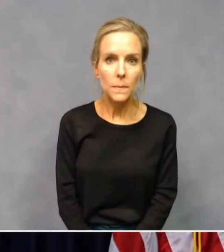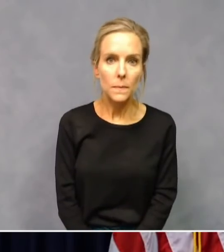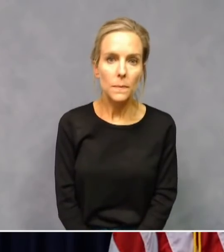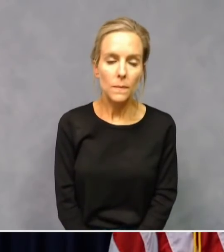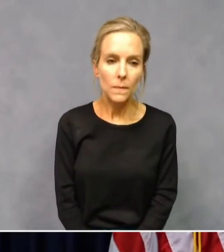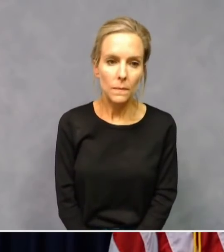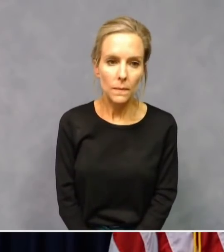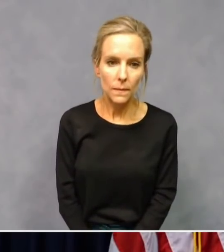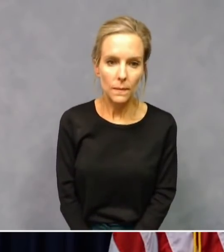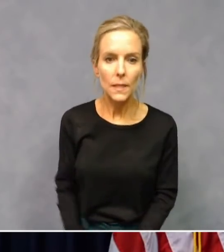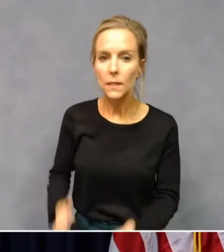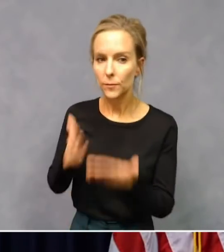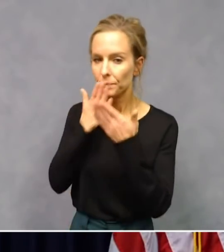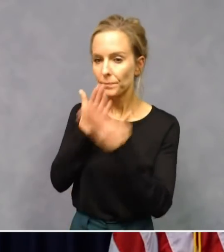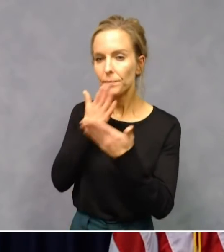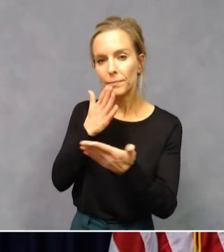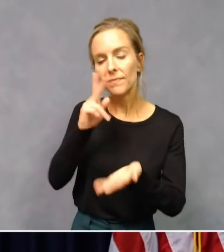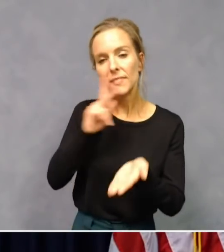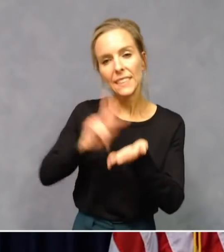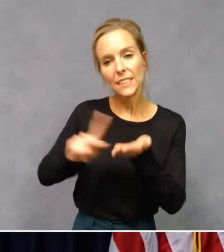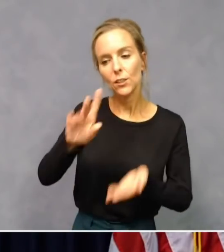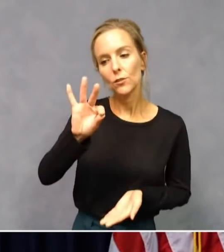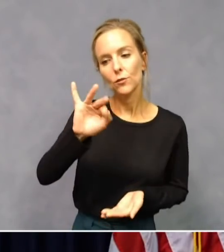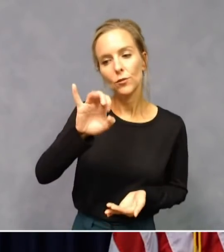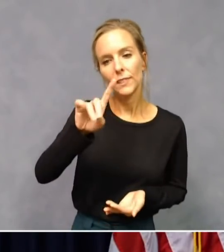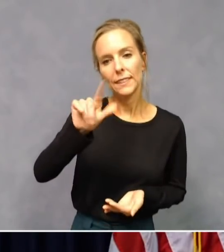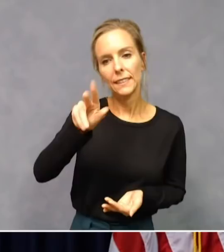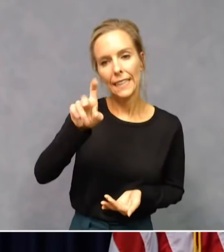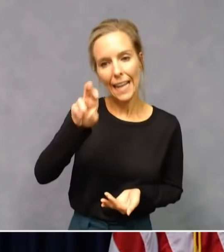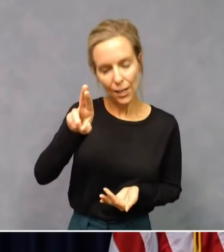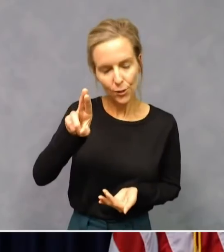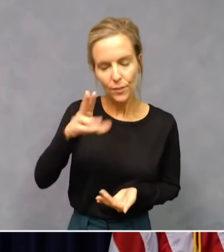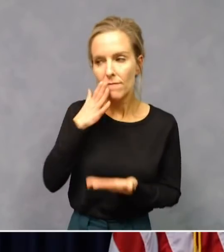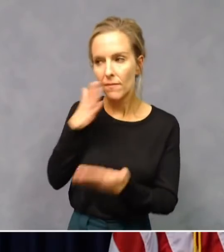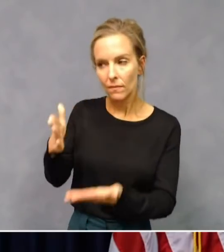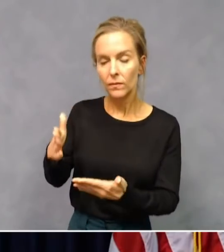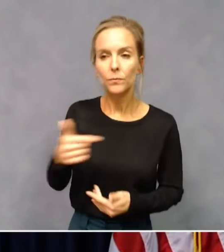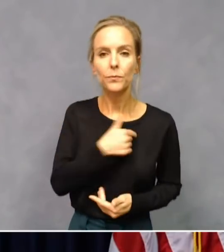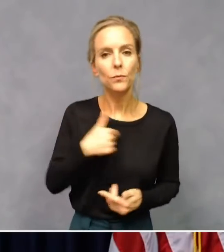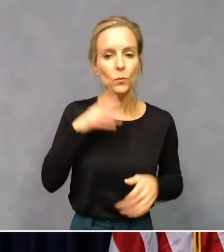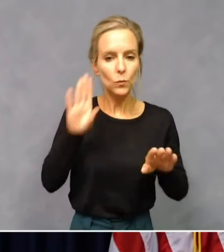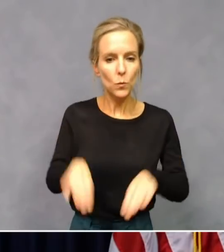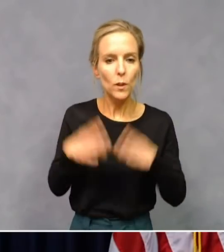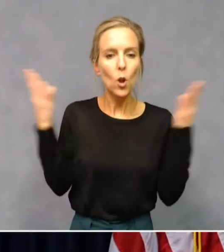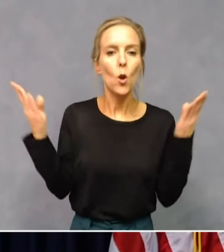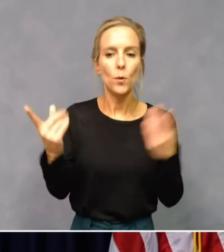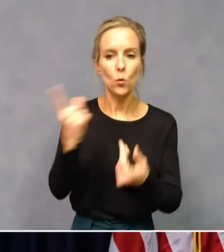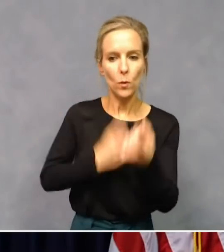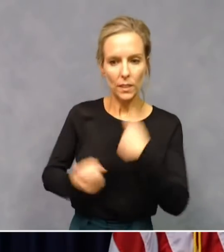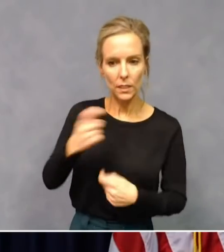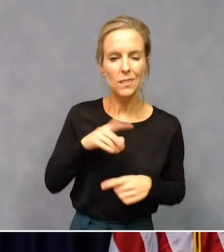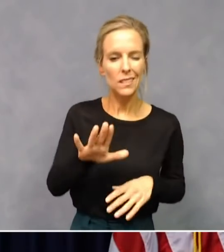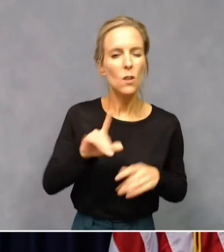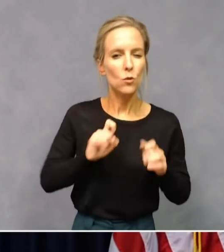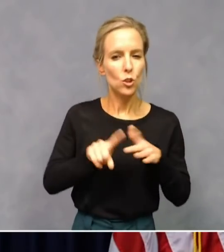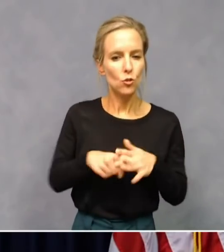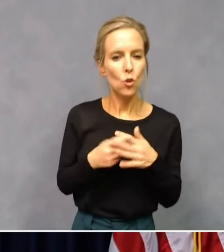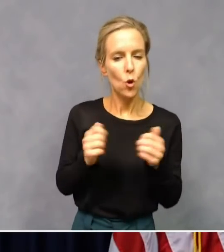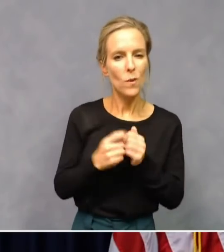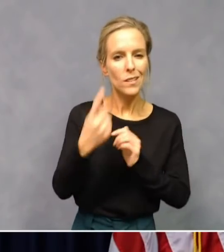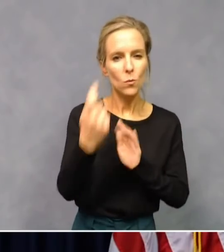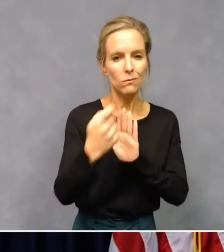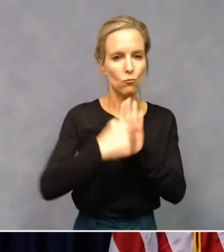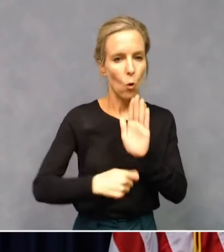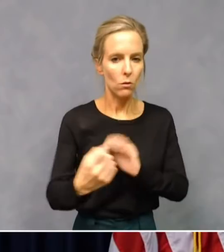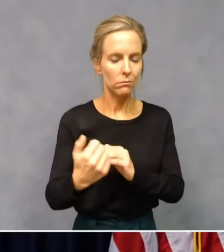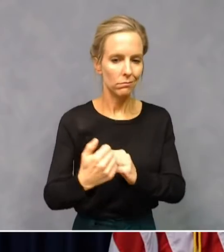Thank you to Secretary Friedlander. With that, we will open it up to questions. I'm going to start with a written question